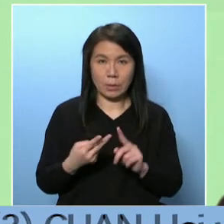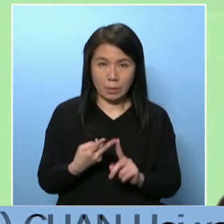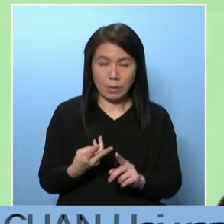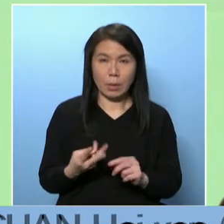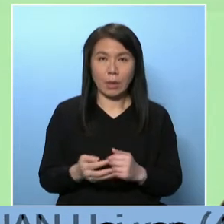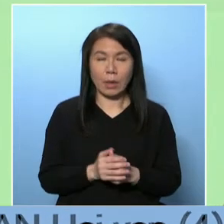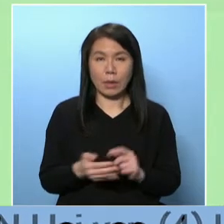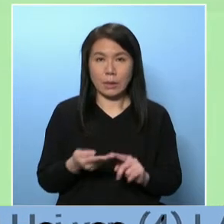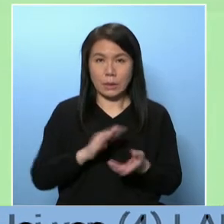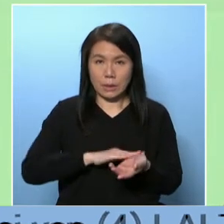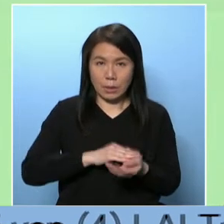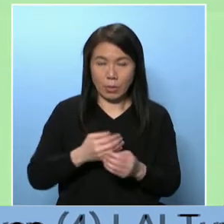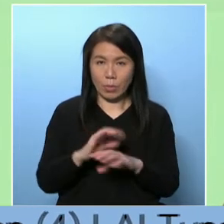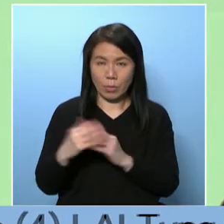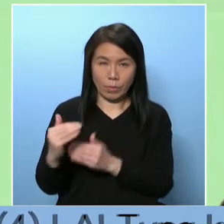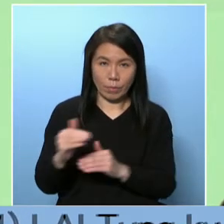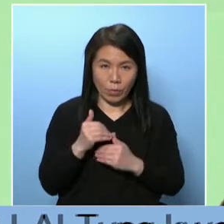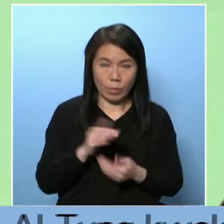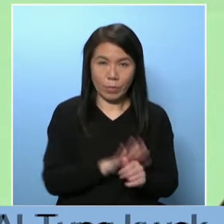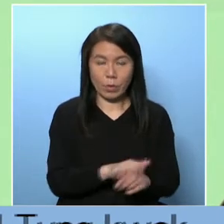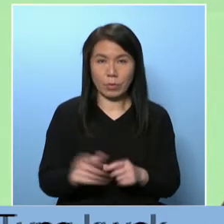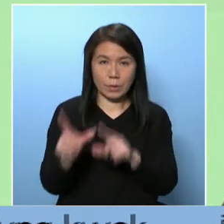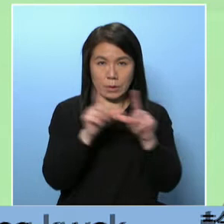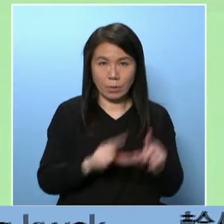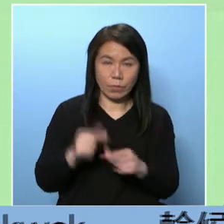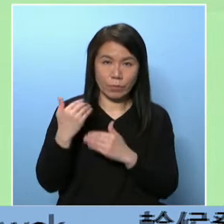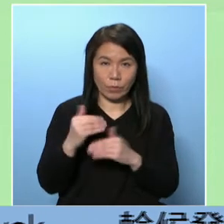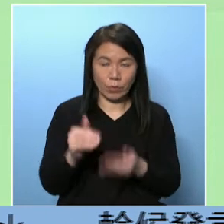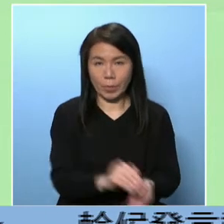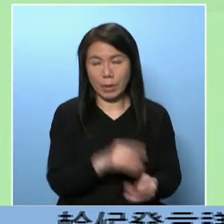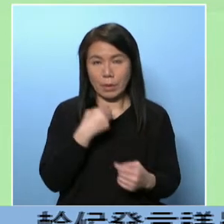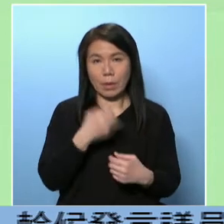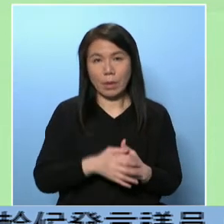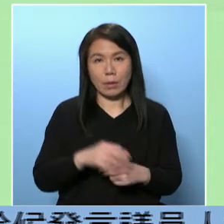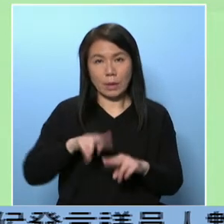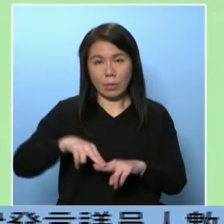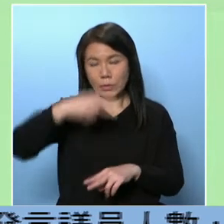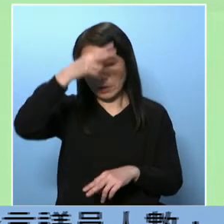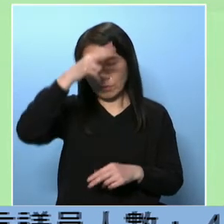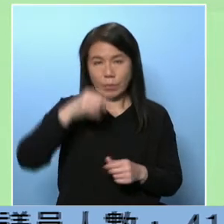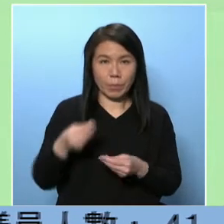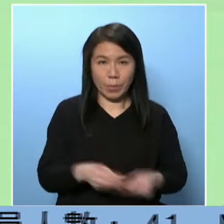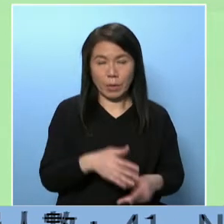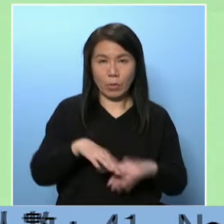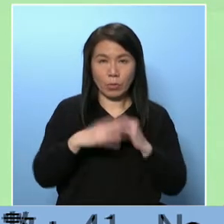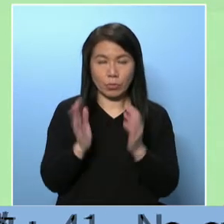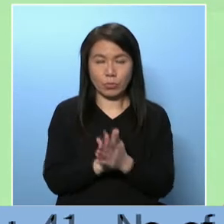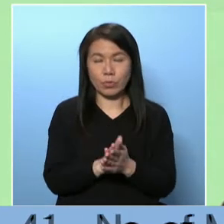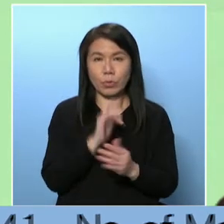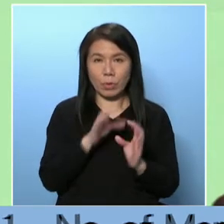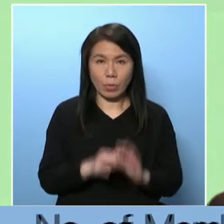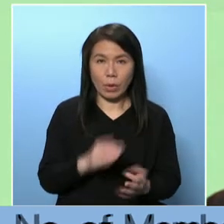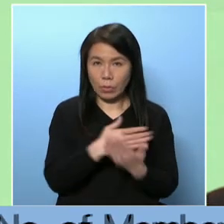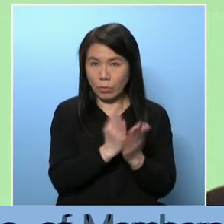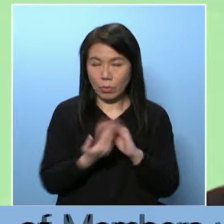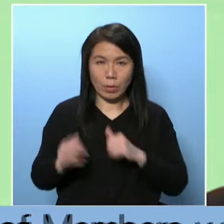capabilities to ensure our medical supplies and fresh produce. Hong Kong is